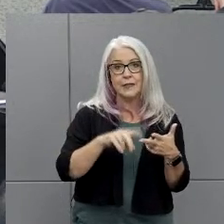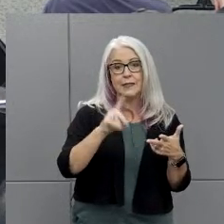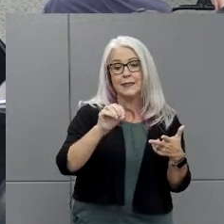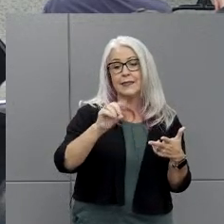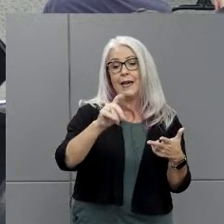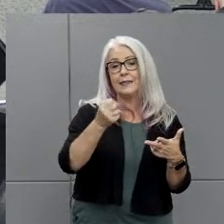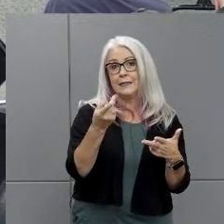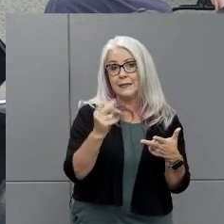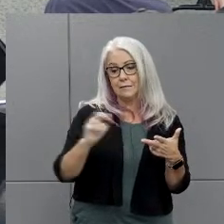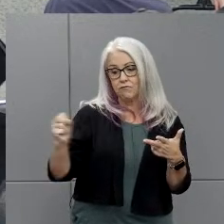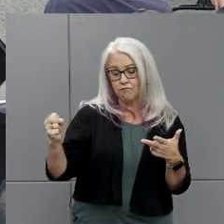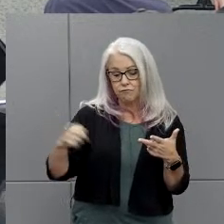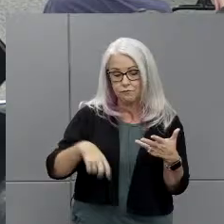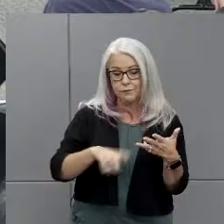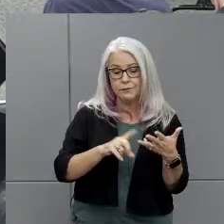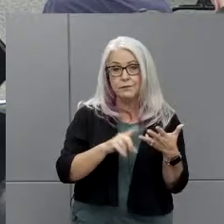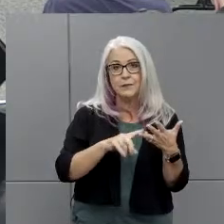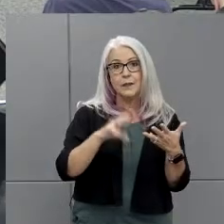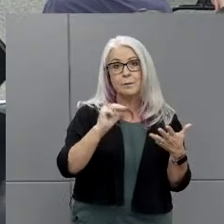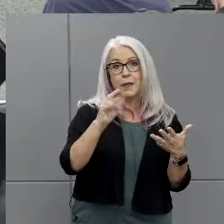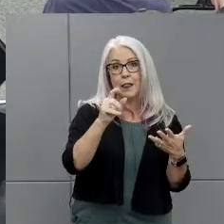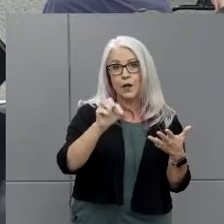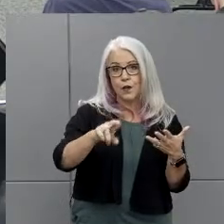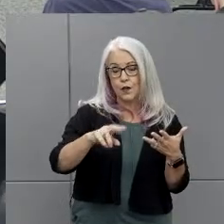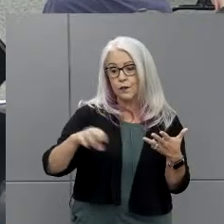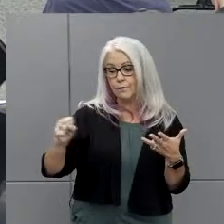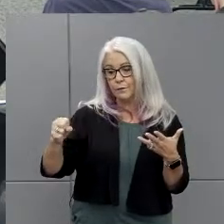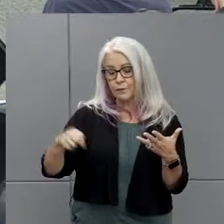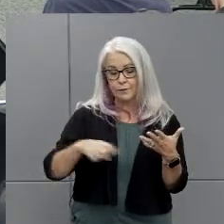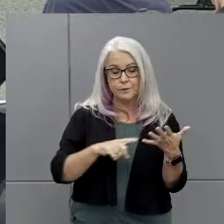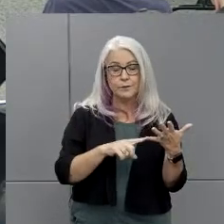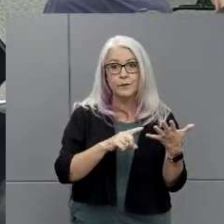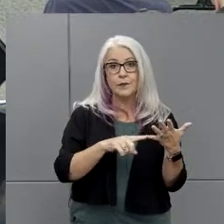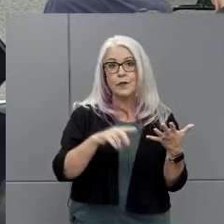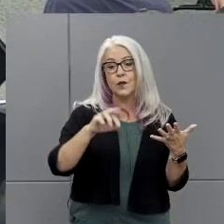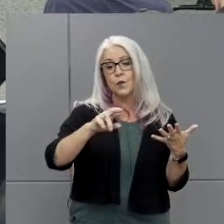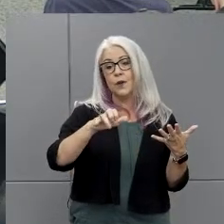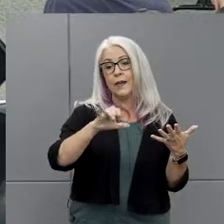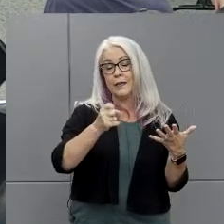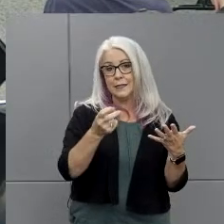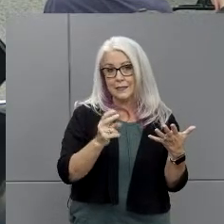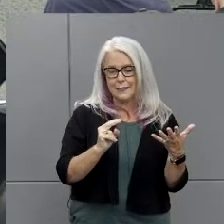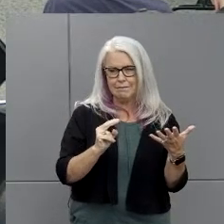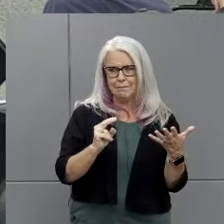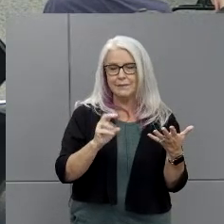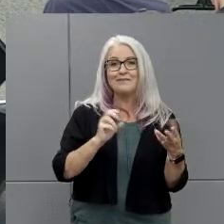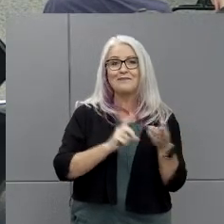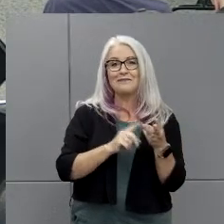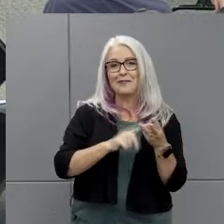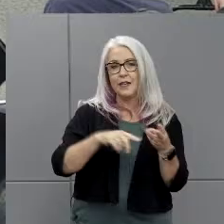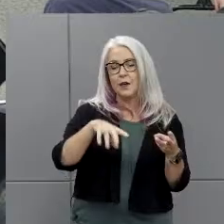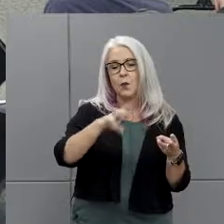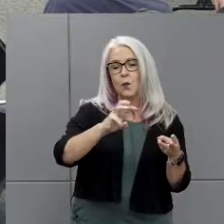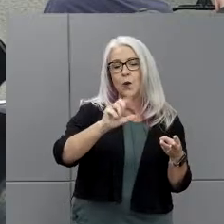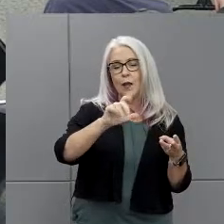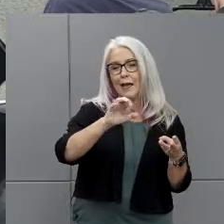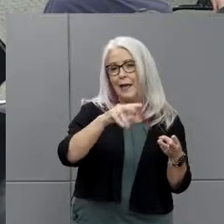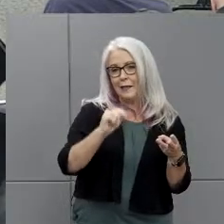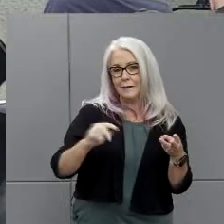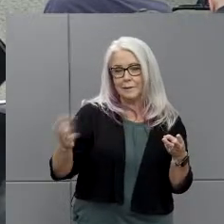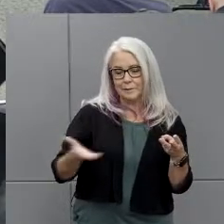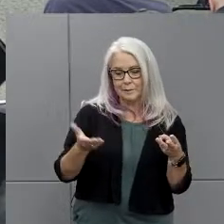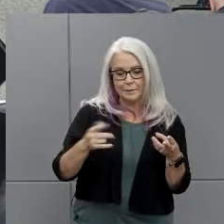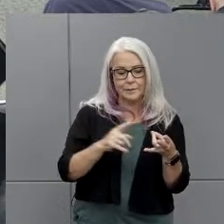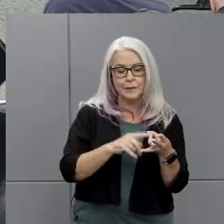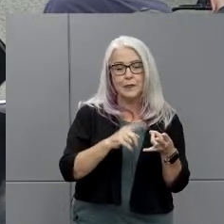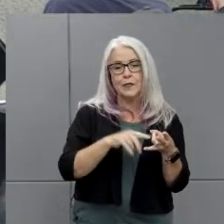Dotson, Yes. Trustee Miller, Here. Trustee Reyes, Present. Trustee Walcott, Here.